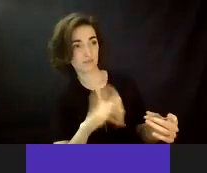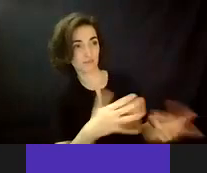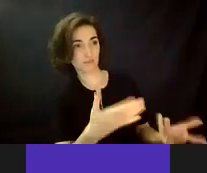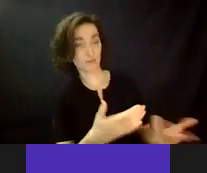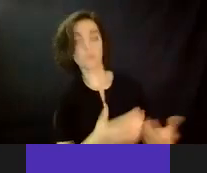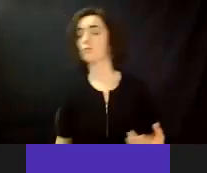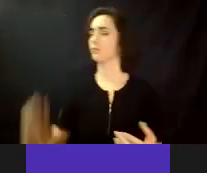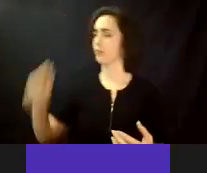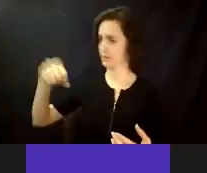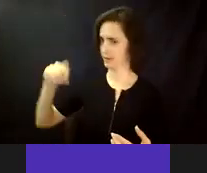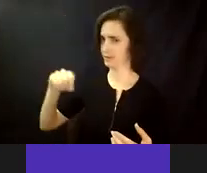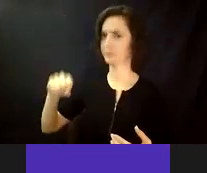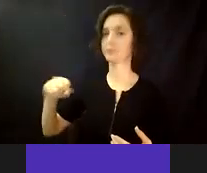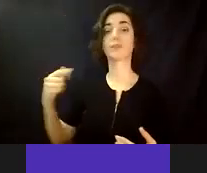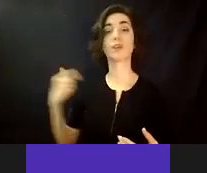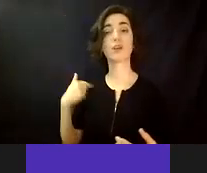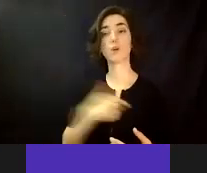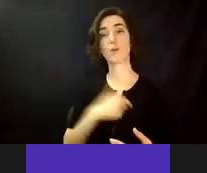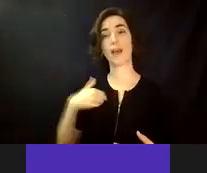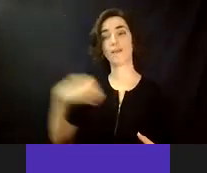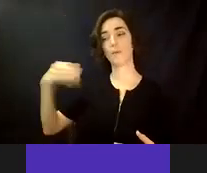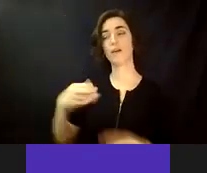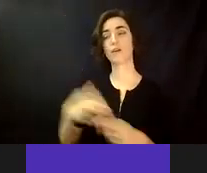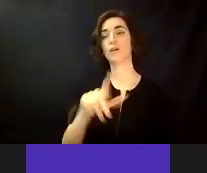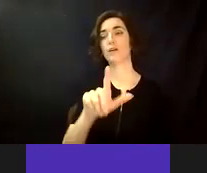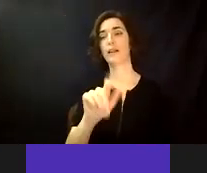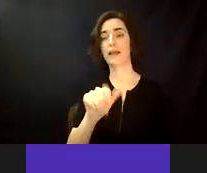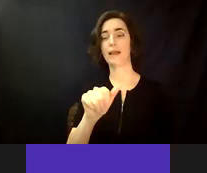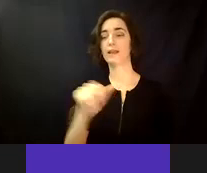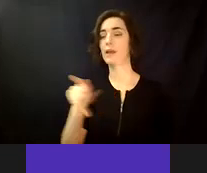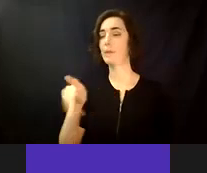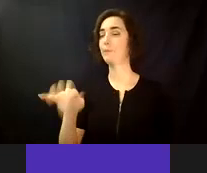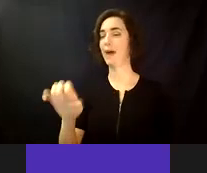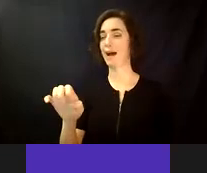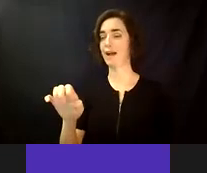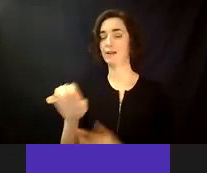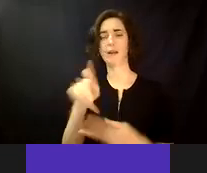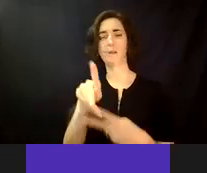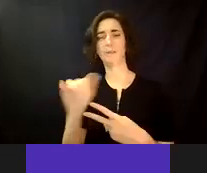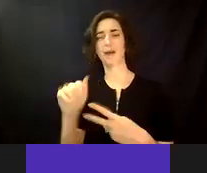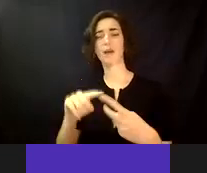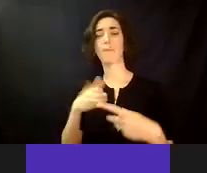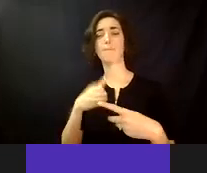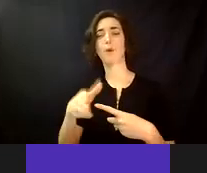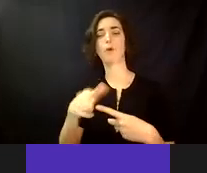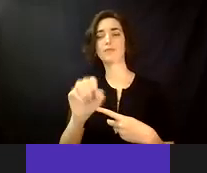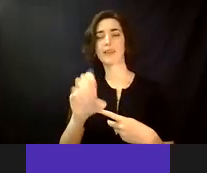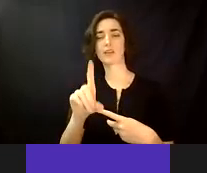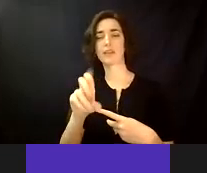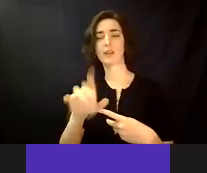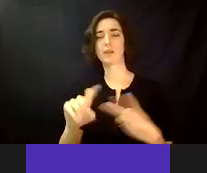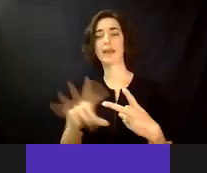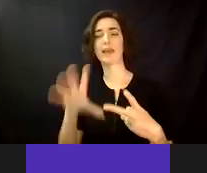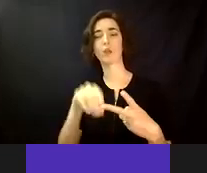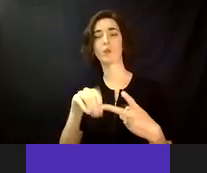the funding, we call it LAPI, Louisiana Post-Secondary Inclusive Education. It's an alliance, and all the